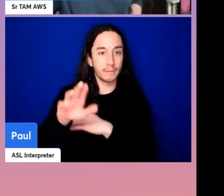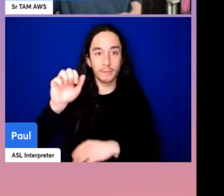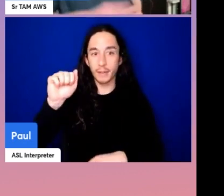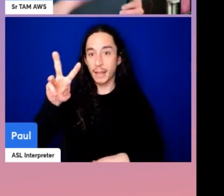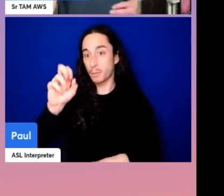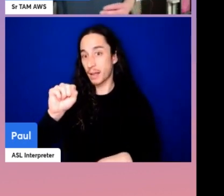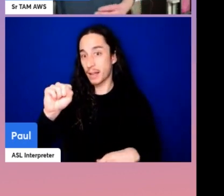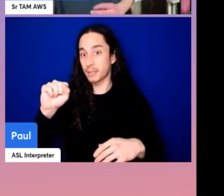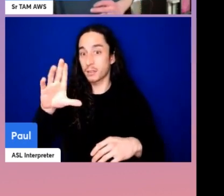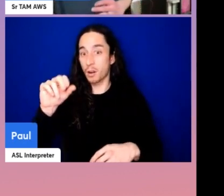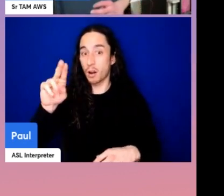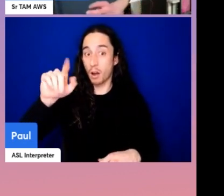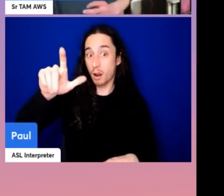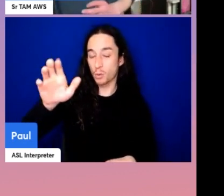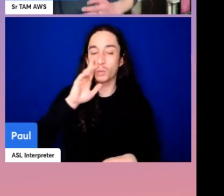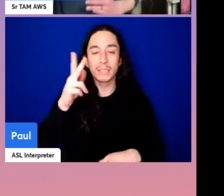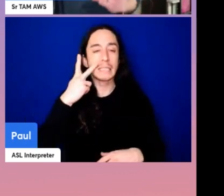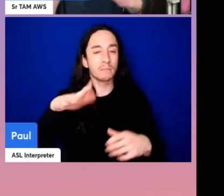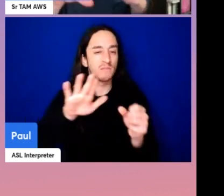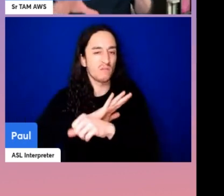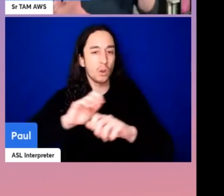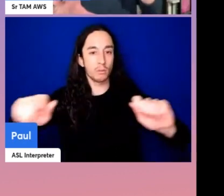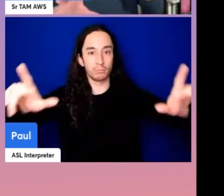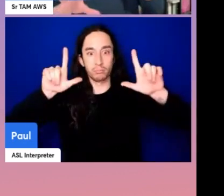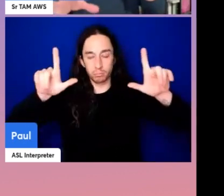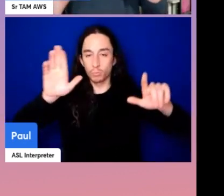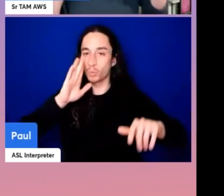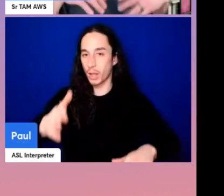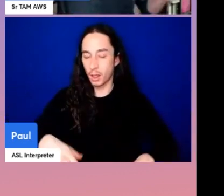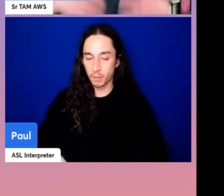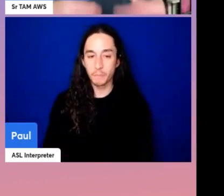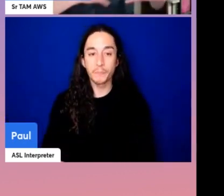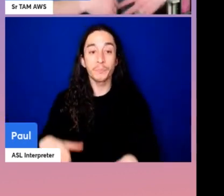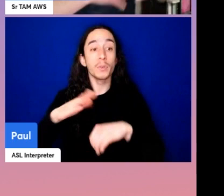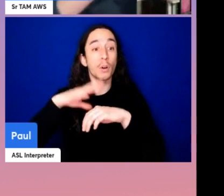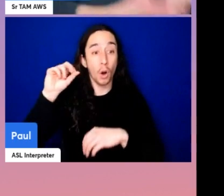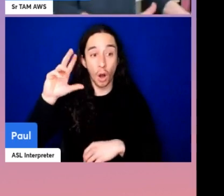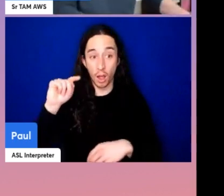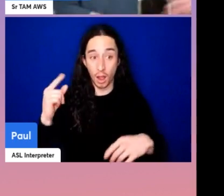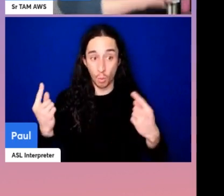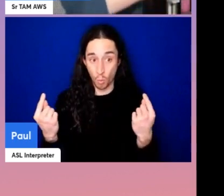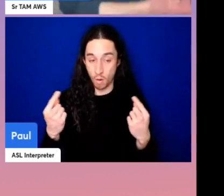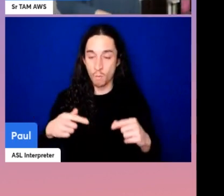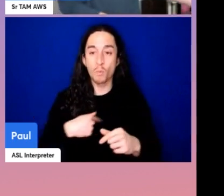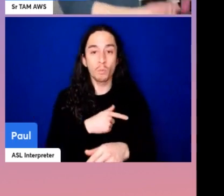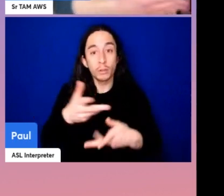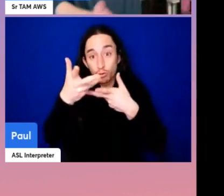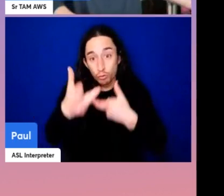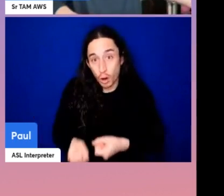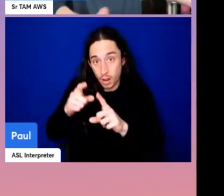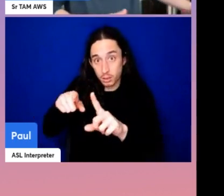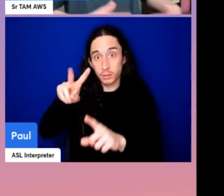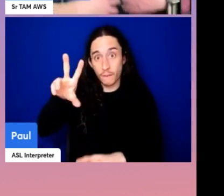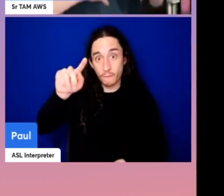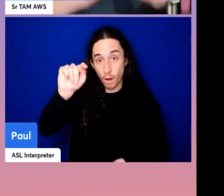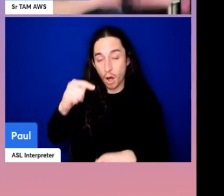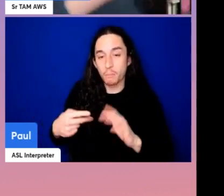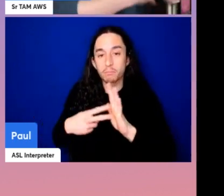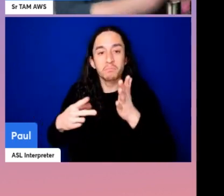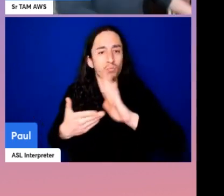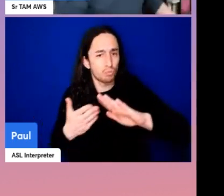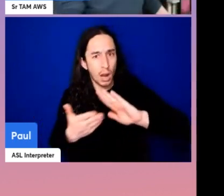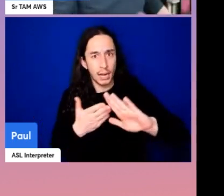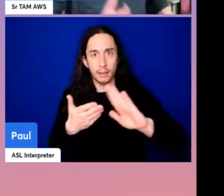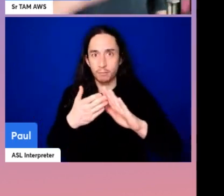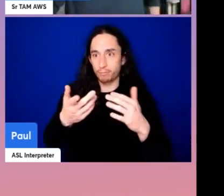size. The big call out here is that since we are trusting Vault, which is running wherever it's running, it